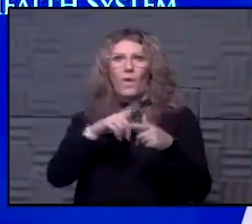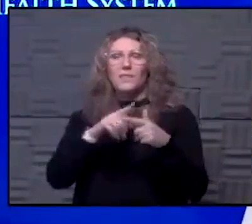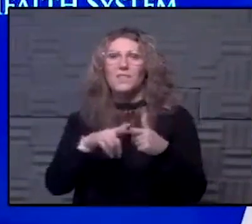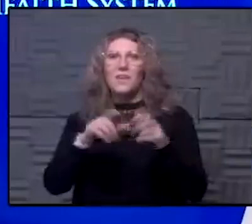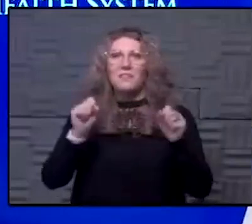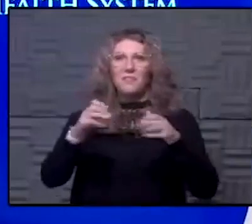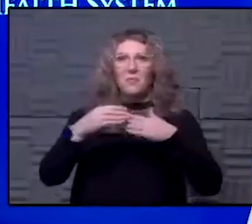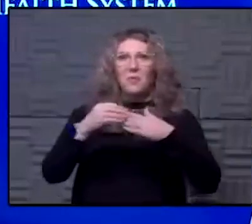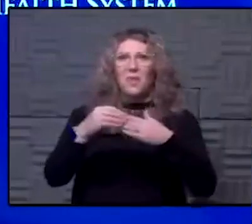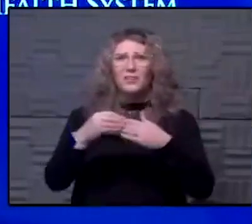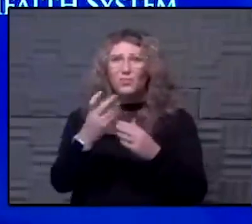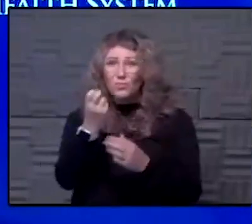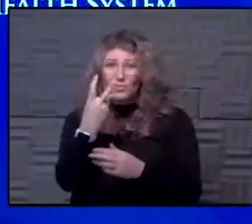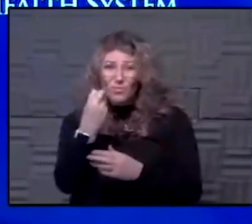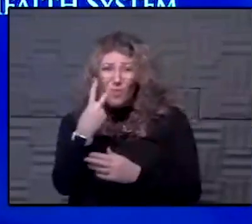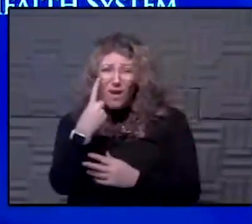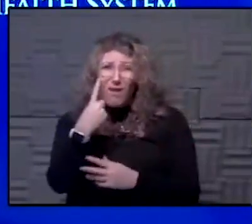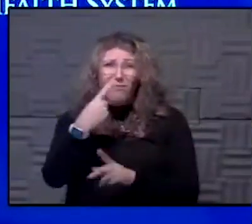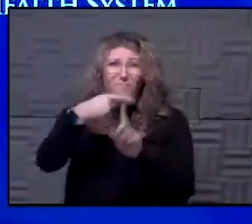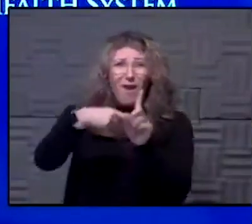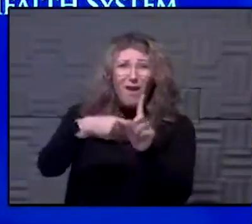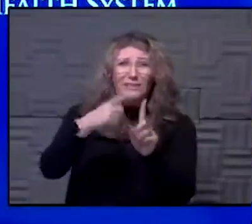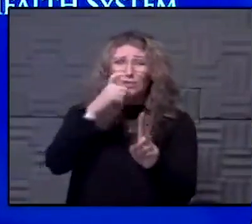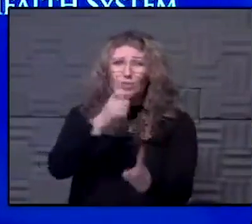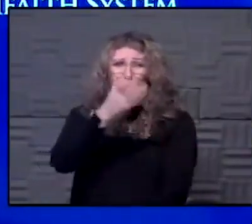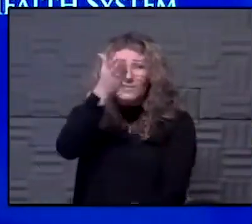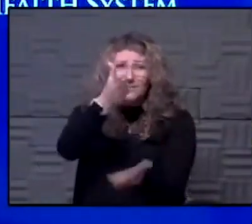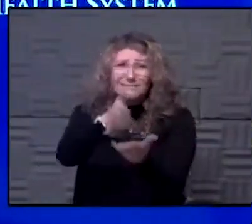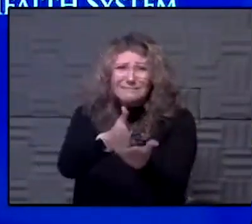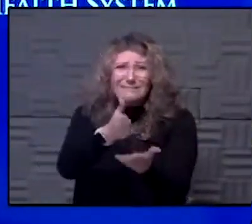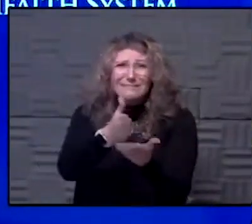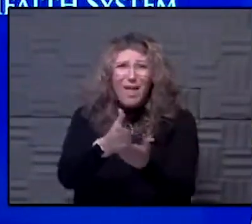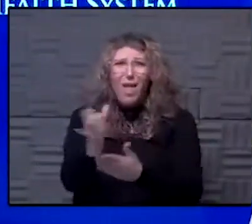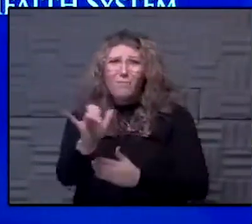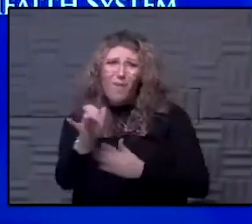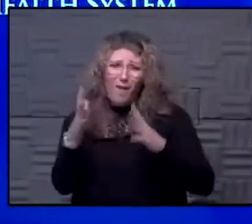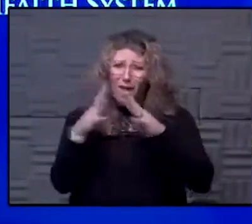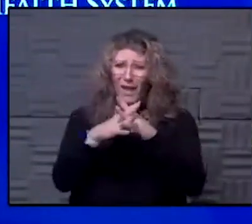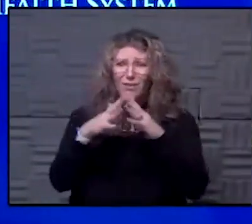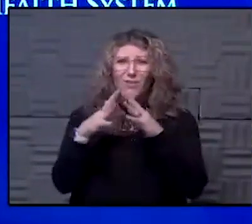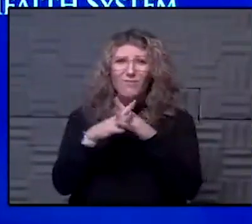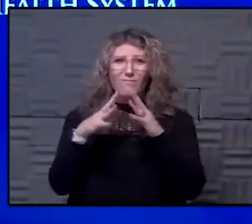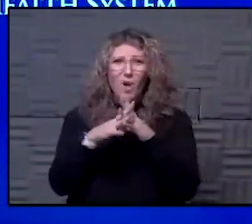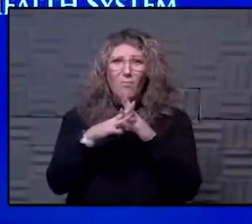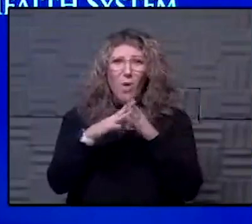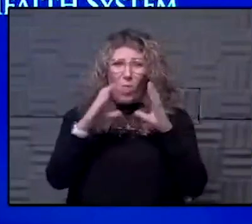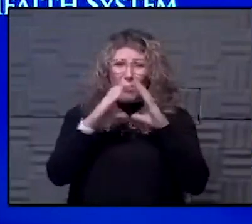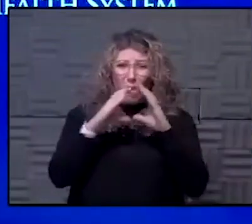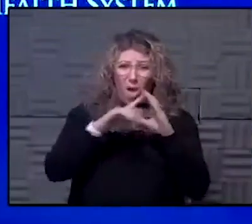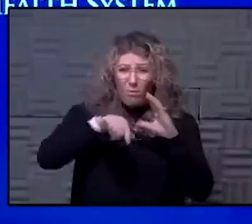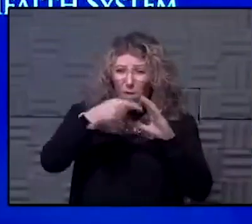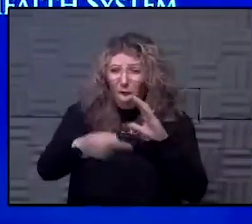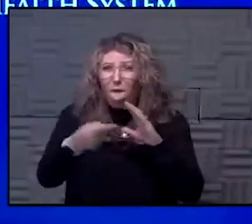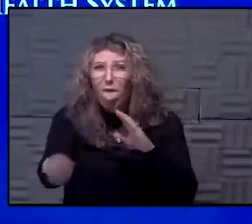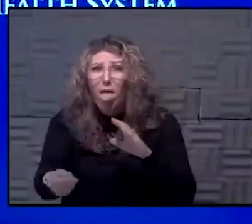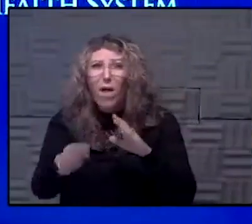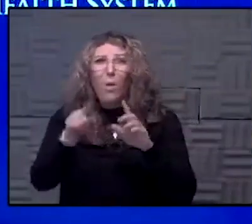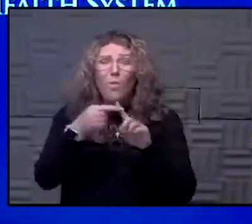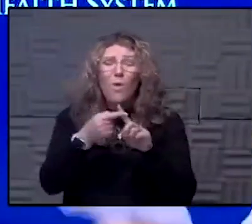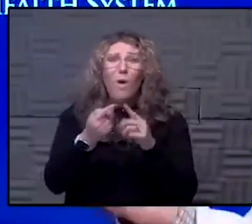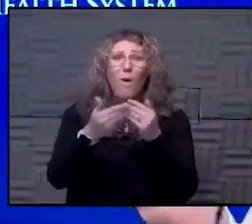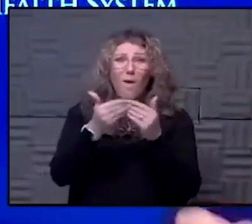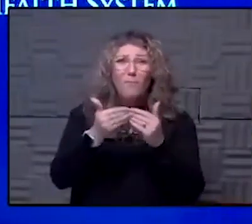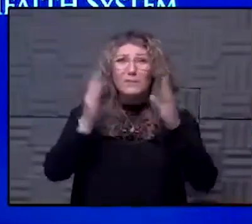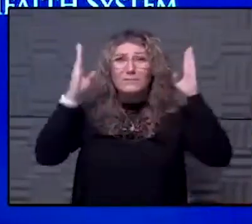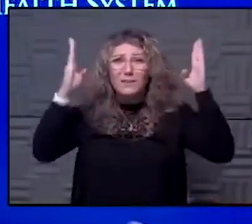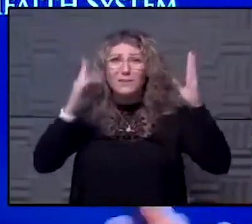for 12 months. Don't fumble the ball at the 10-yard line, because we're really close here, people. Don't fumble the ball at the